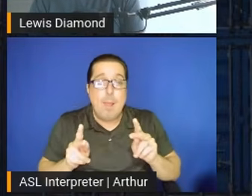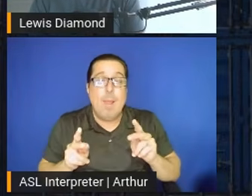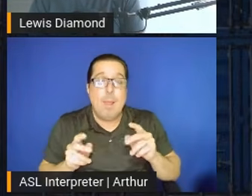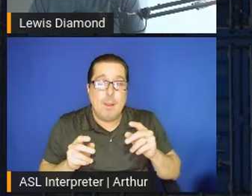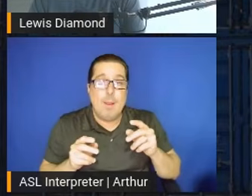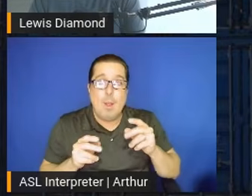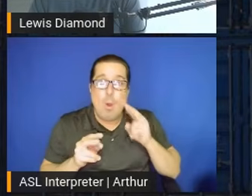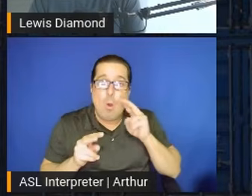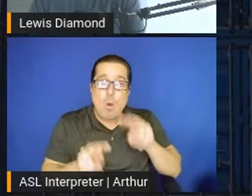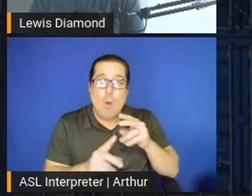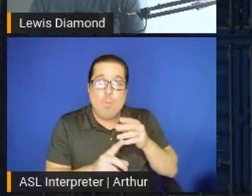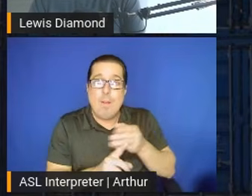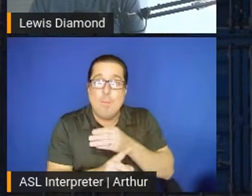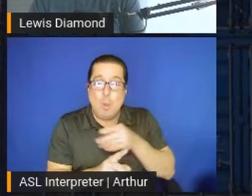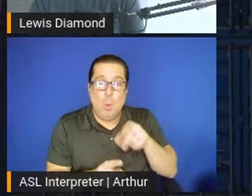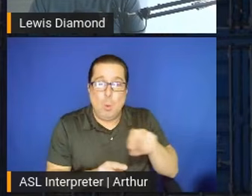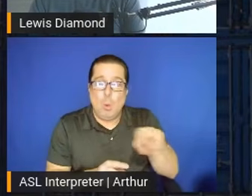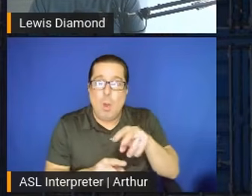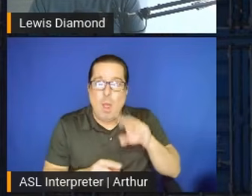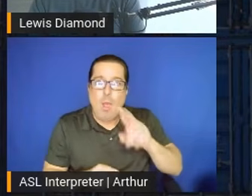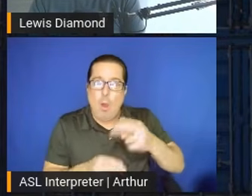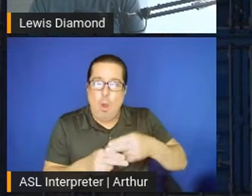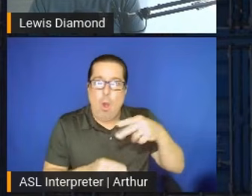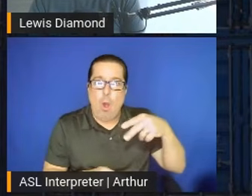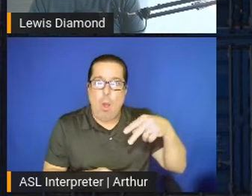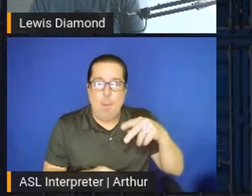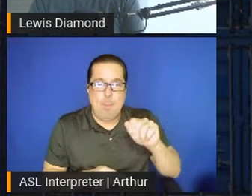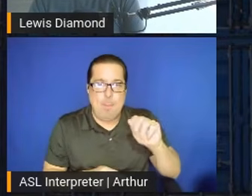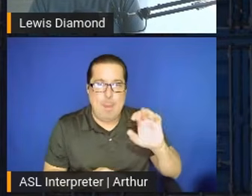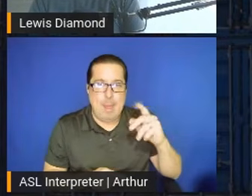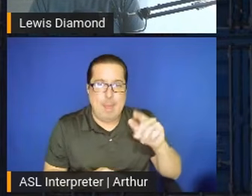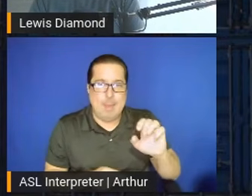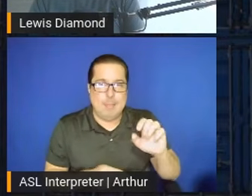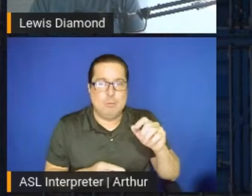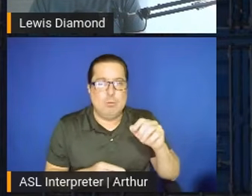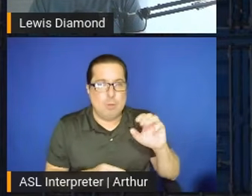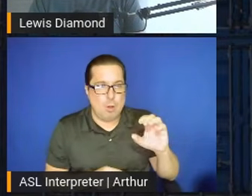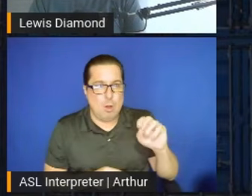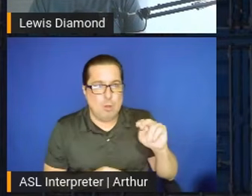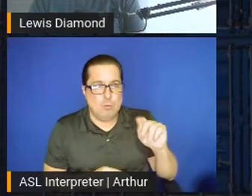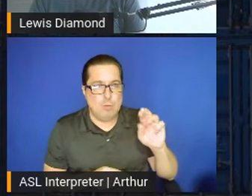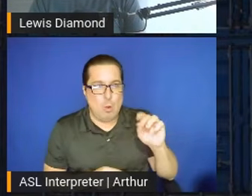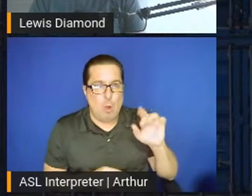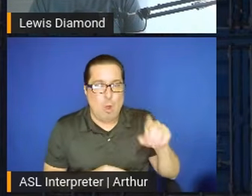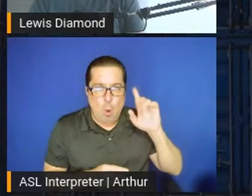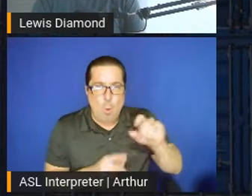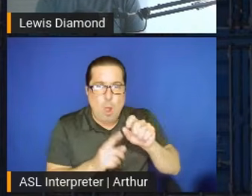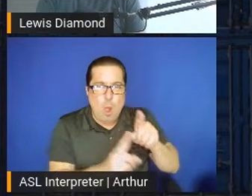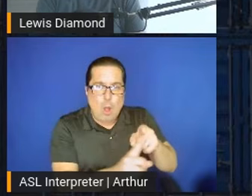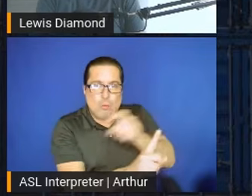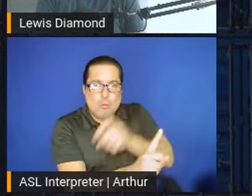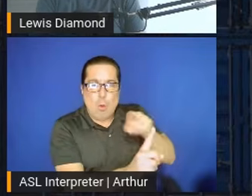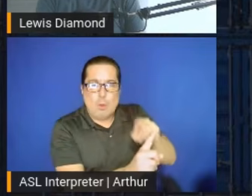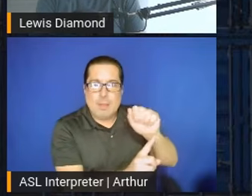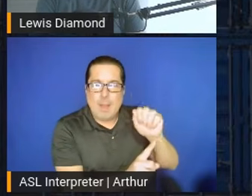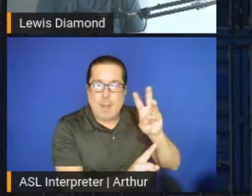this package controller is going to source the AWS signed and AWS